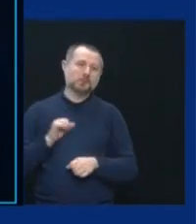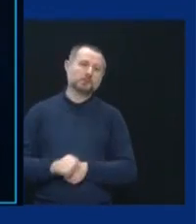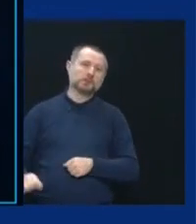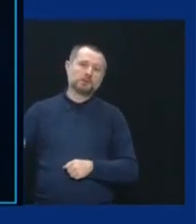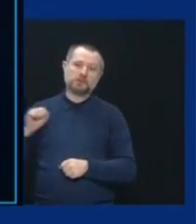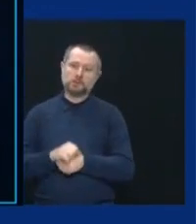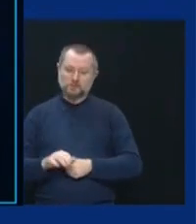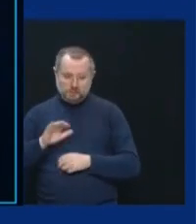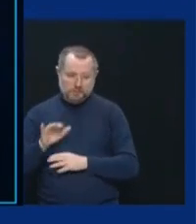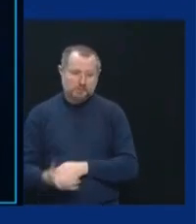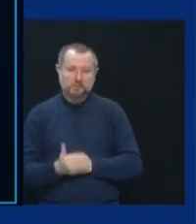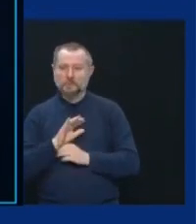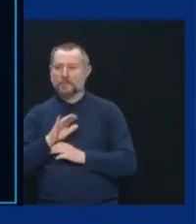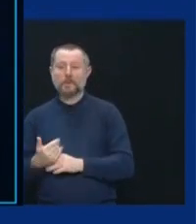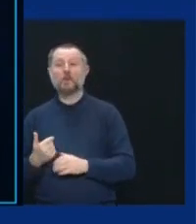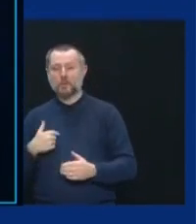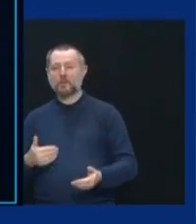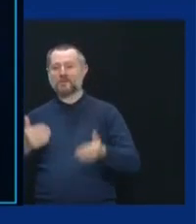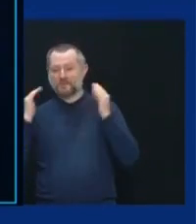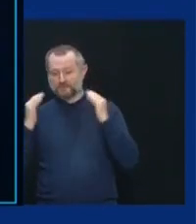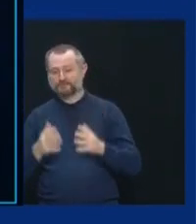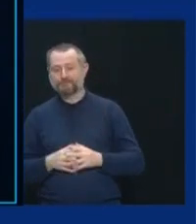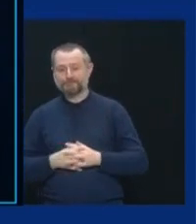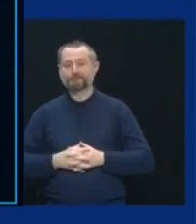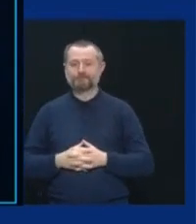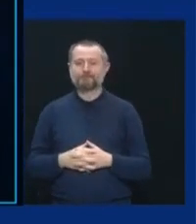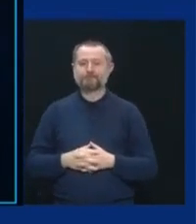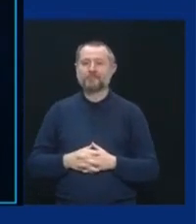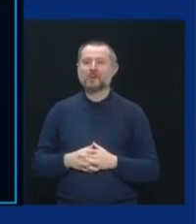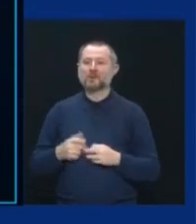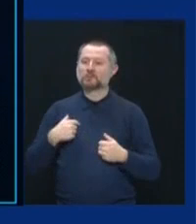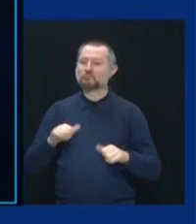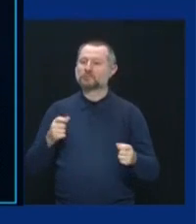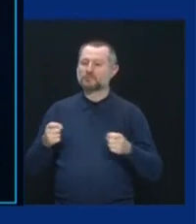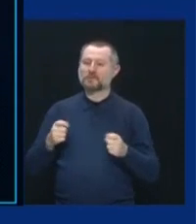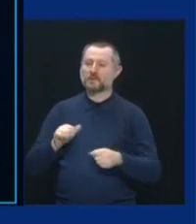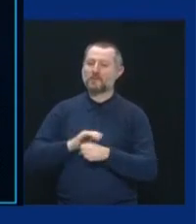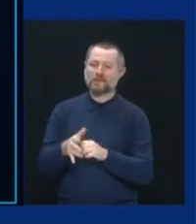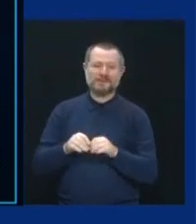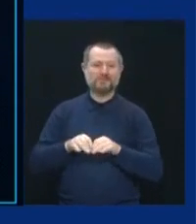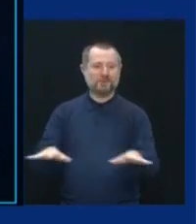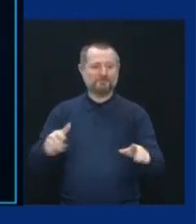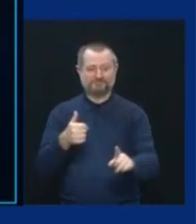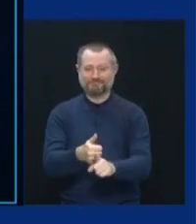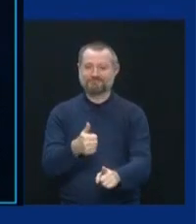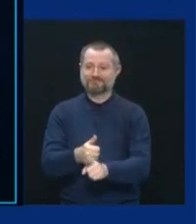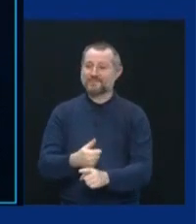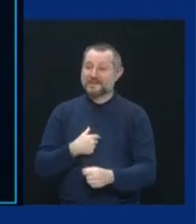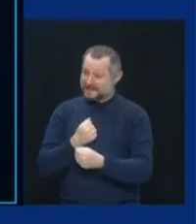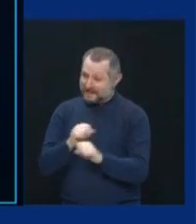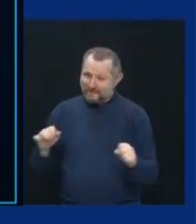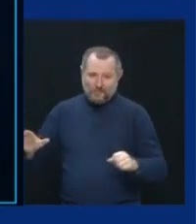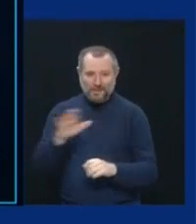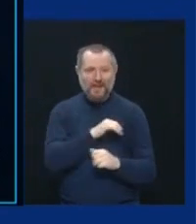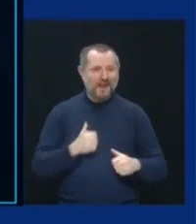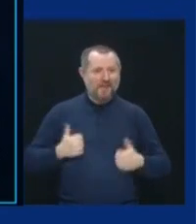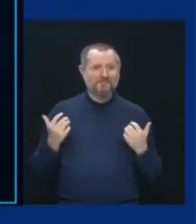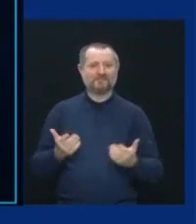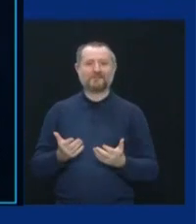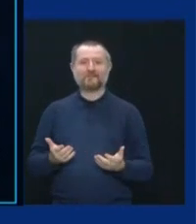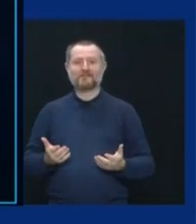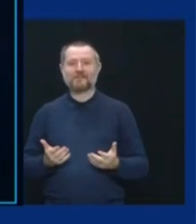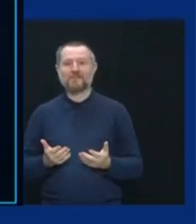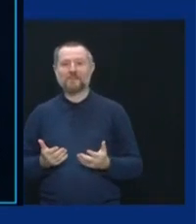overwhelmed. We were in the midst of dealing with a pandemic and trying to save lives. They were